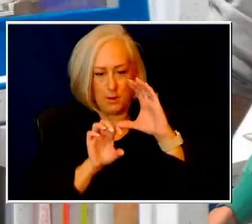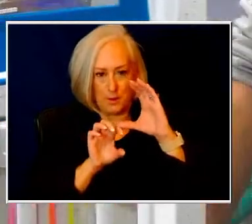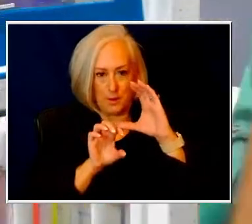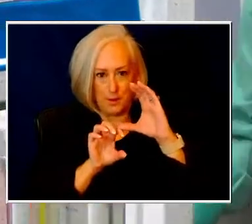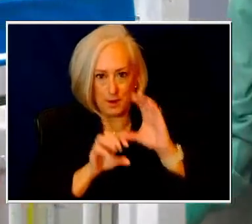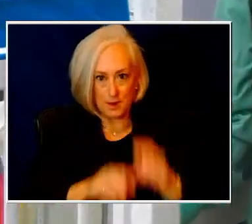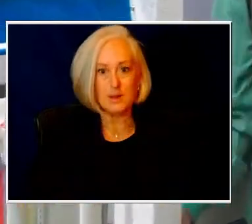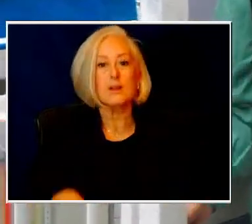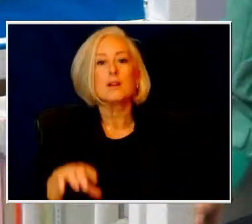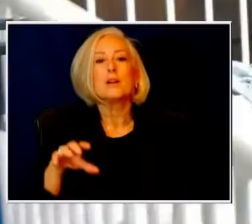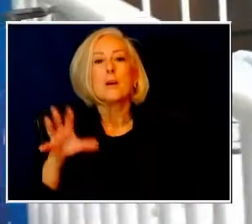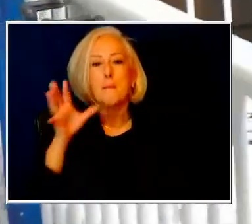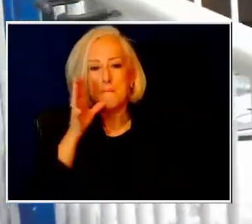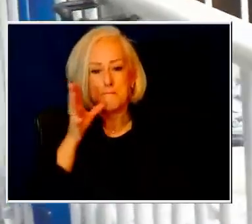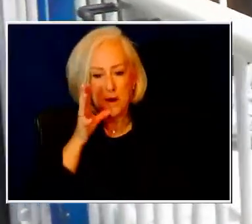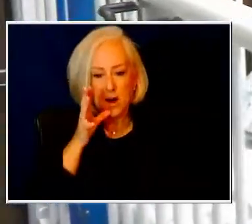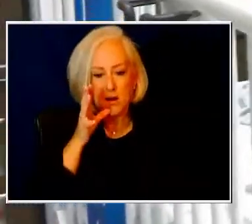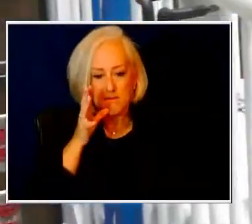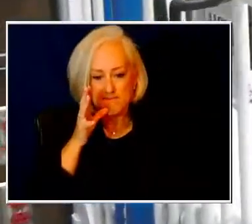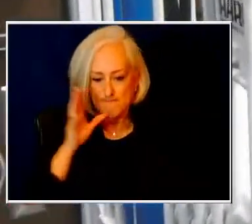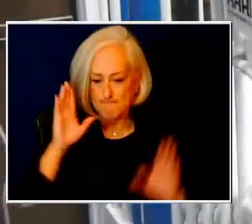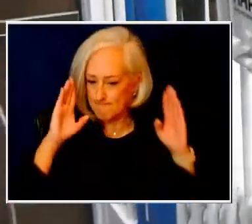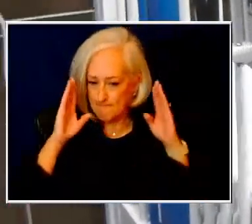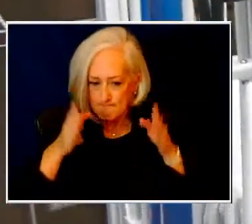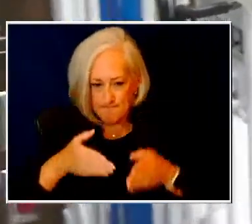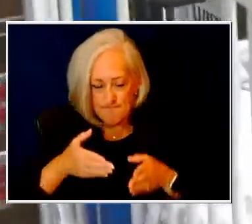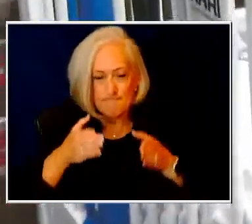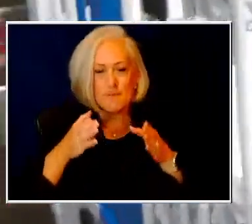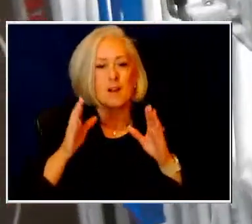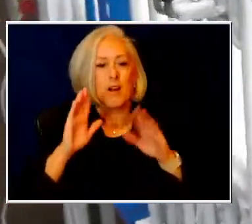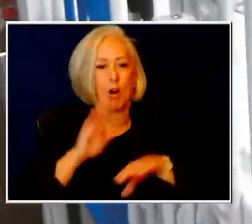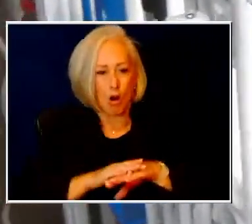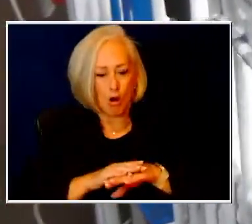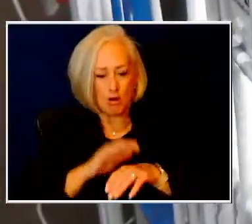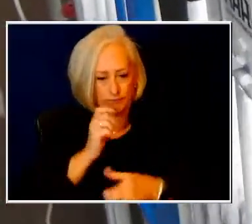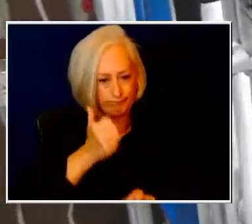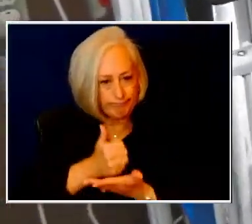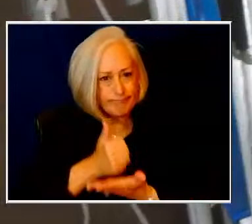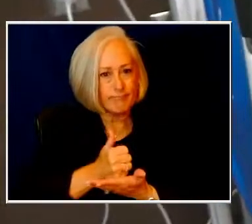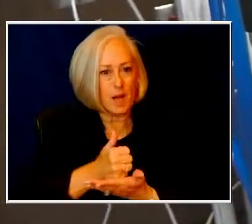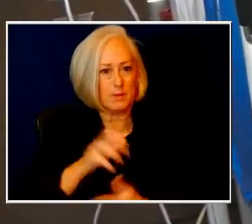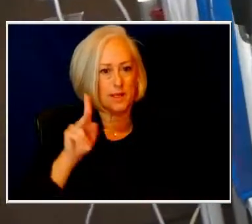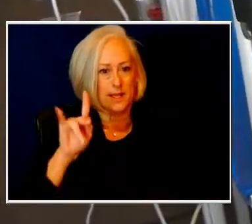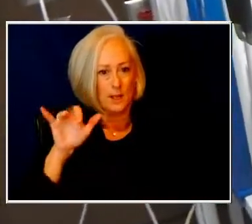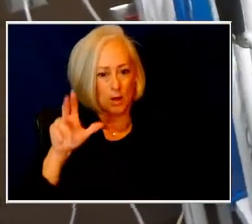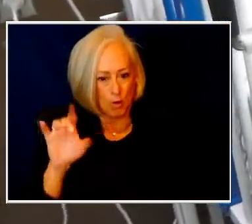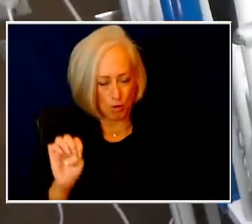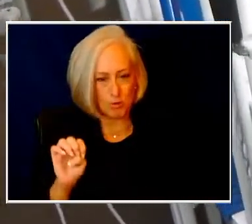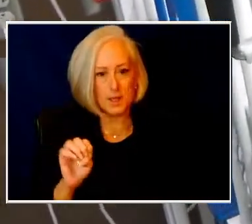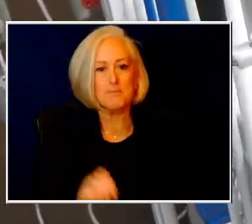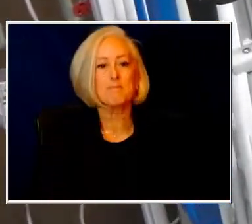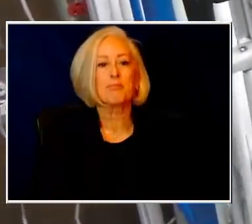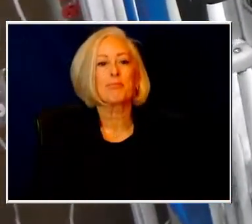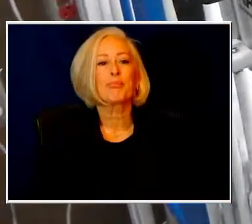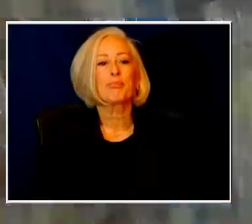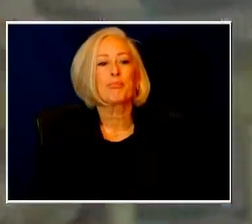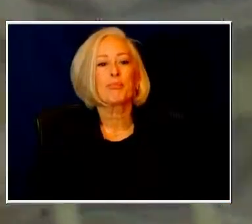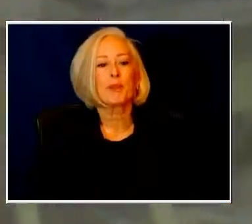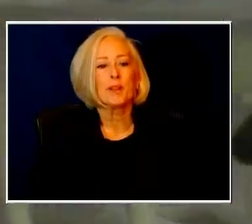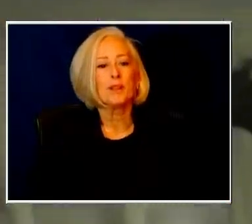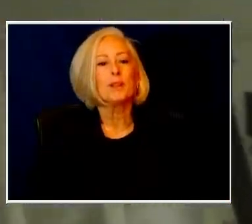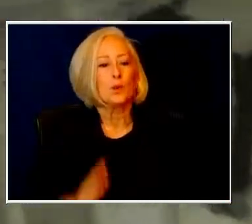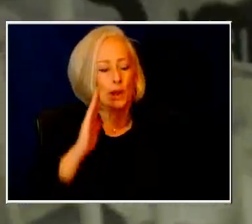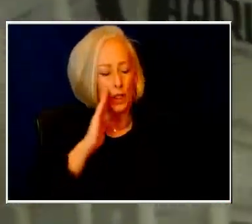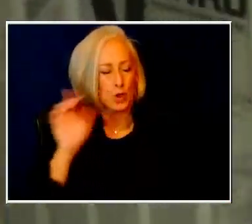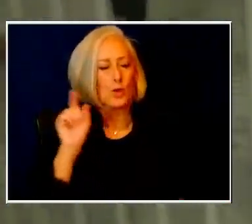turn. We really felt like God has been just on this path with us and putting the right people in our path. Children are